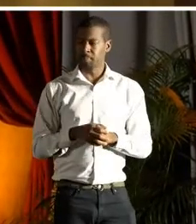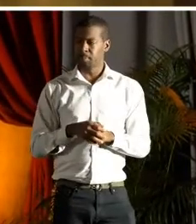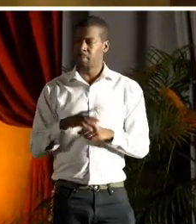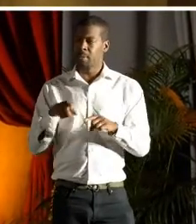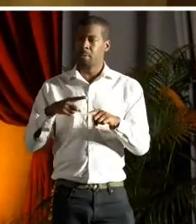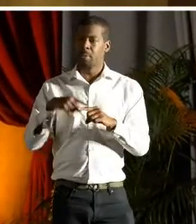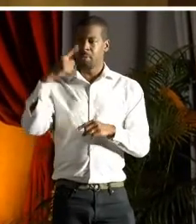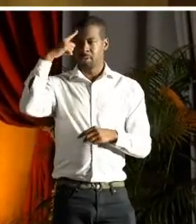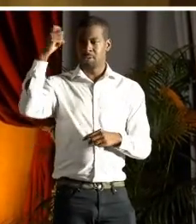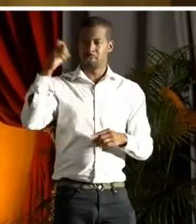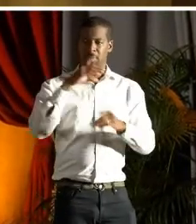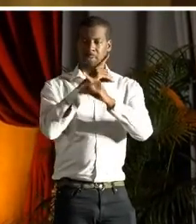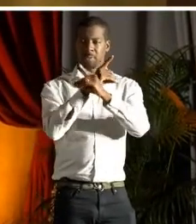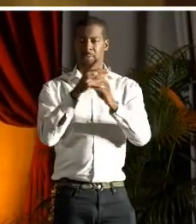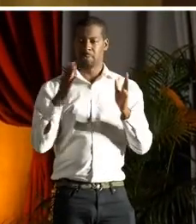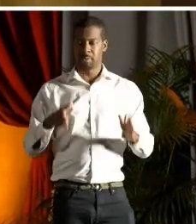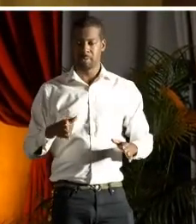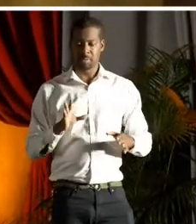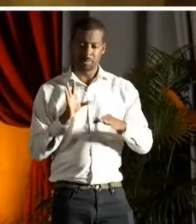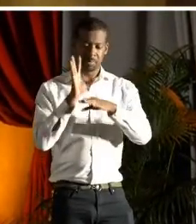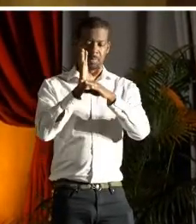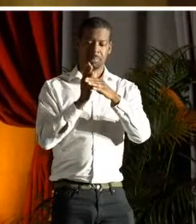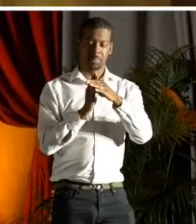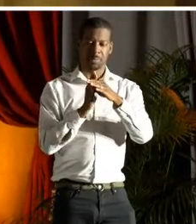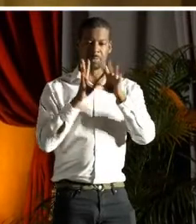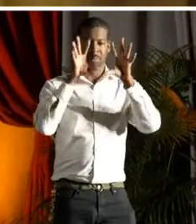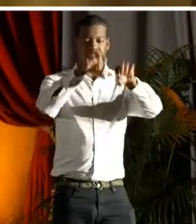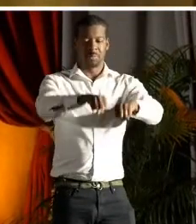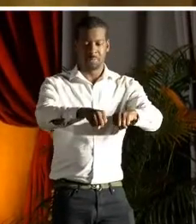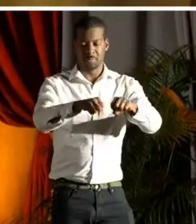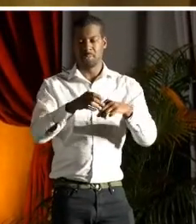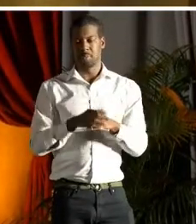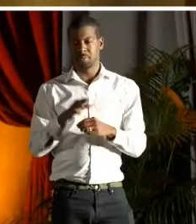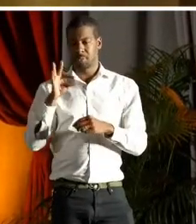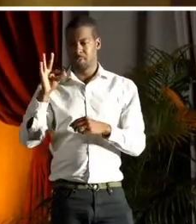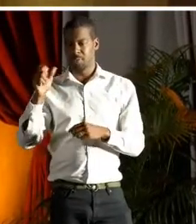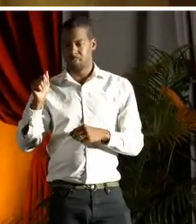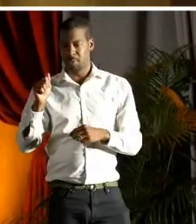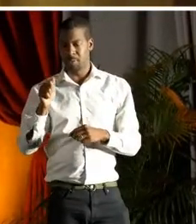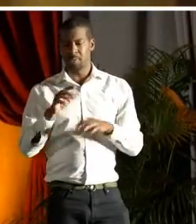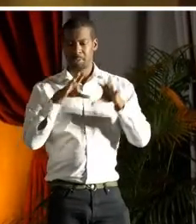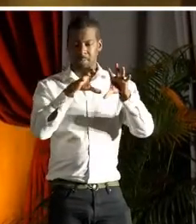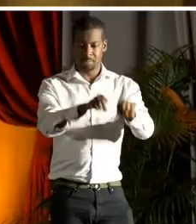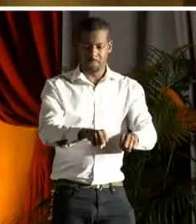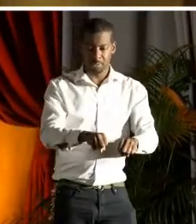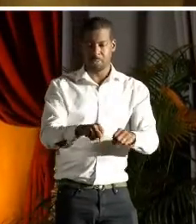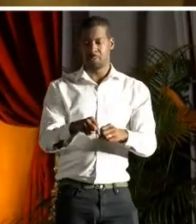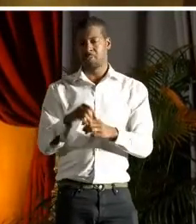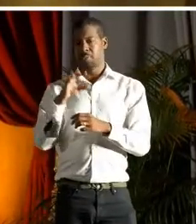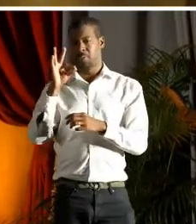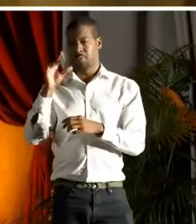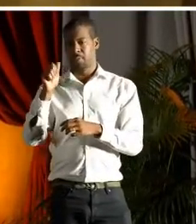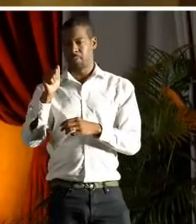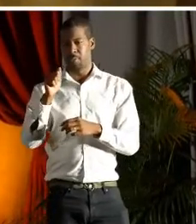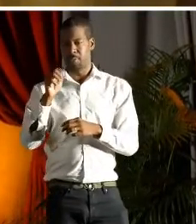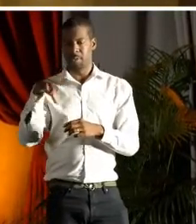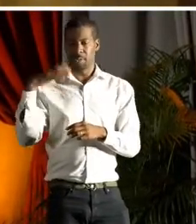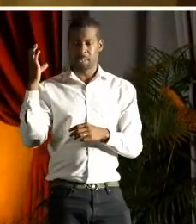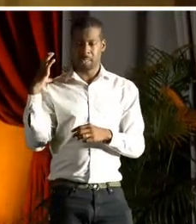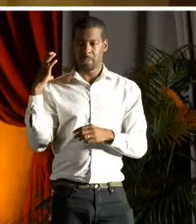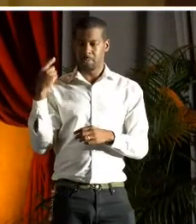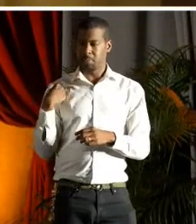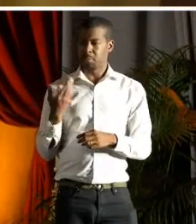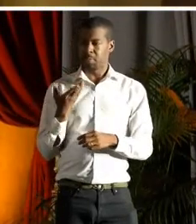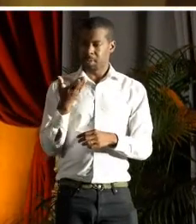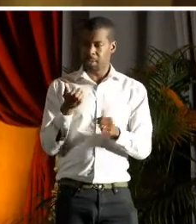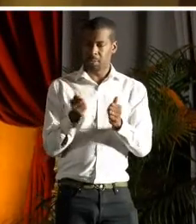Dream Defenders took over Florida and took over the state capitol for 31 days, we were in the capitol with them. One